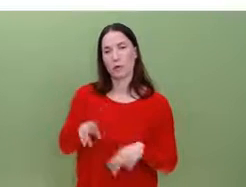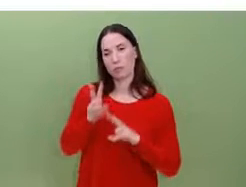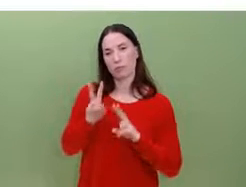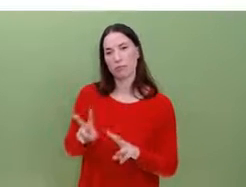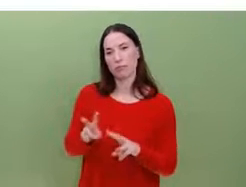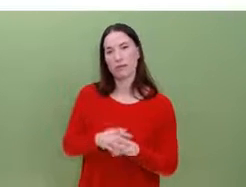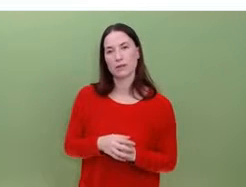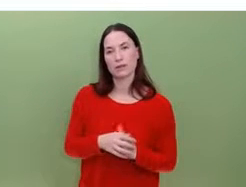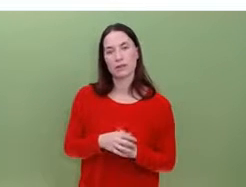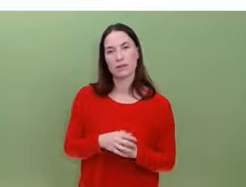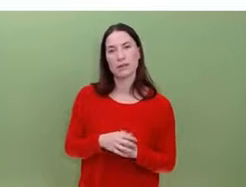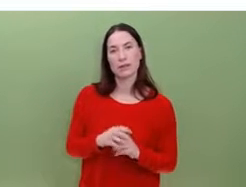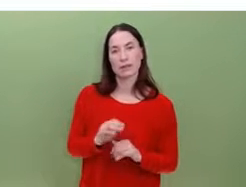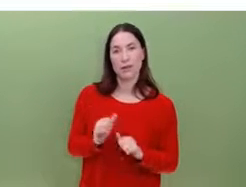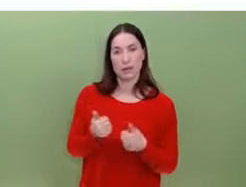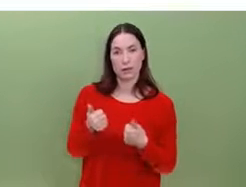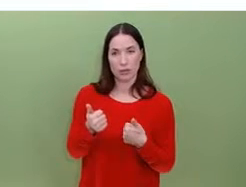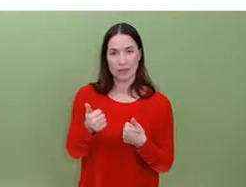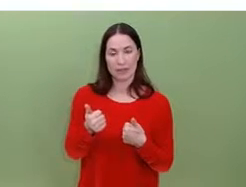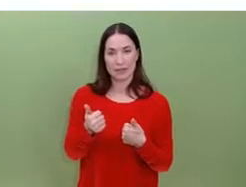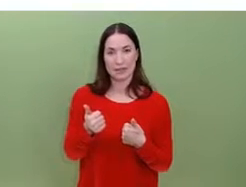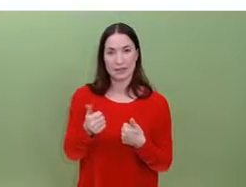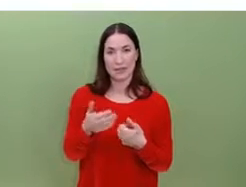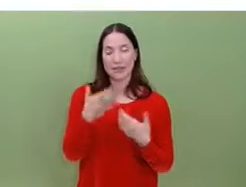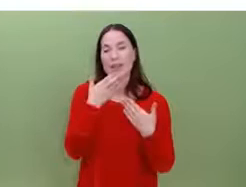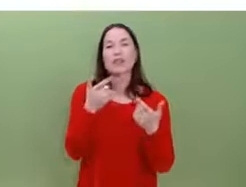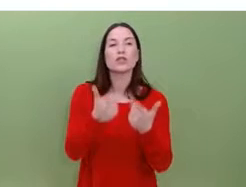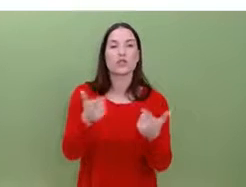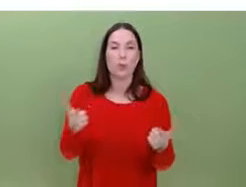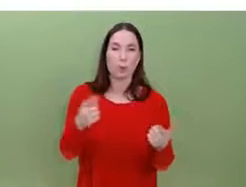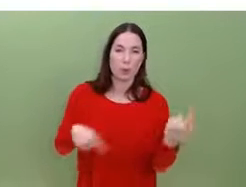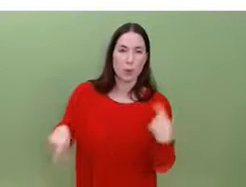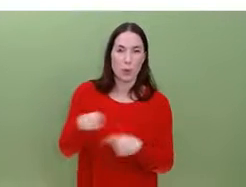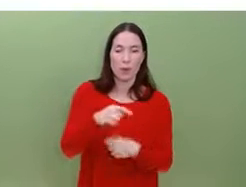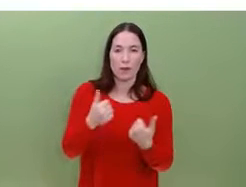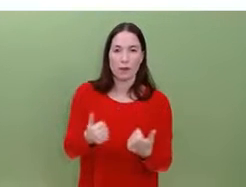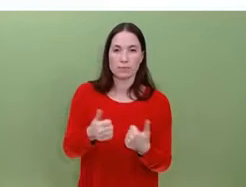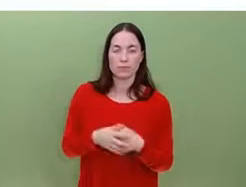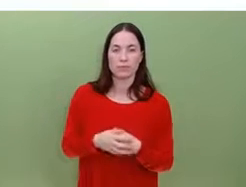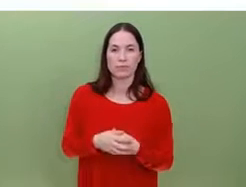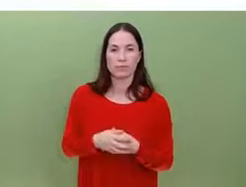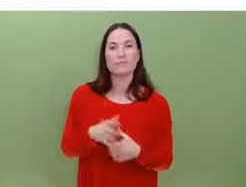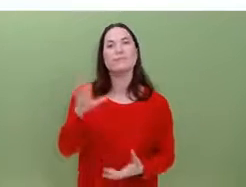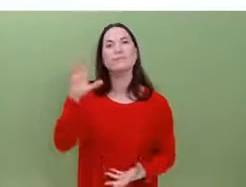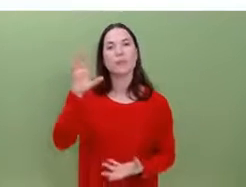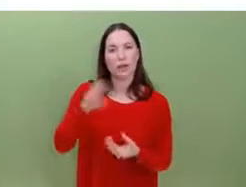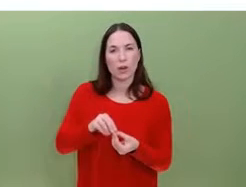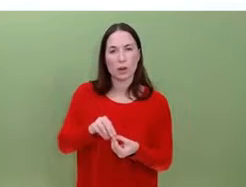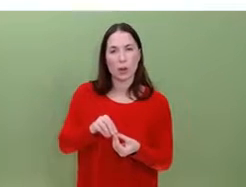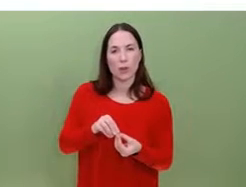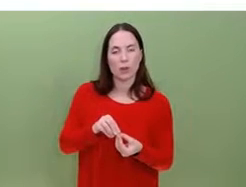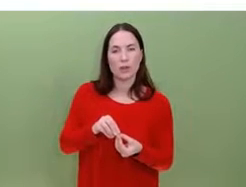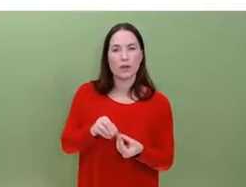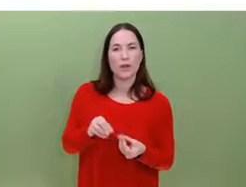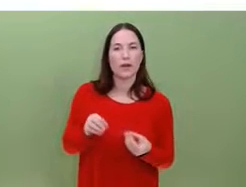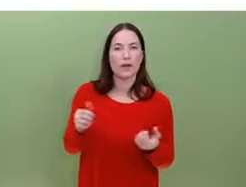Okay, brilliant. So thank you all so much. I'm going to draw us all to a close now and just do some final